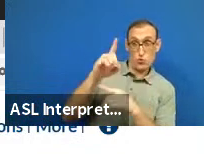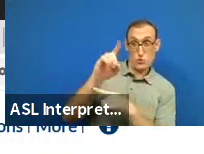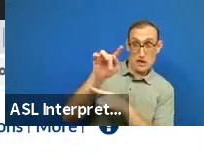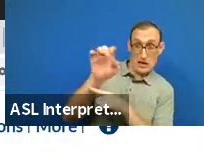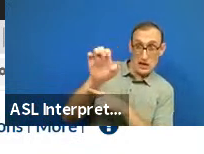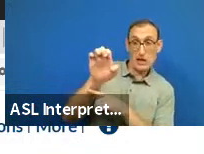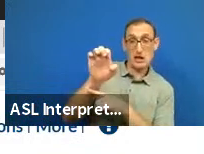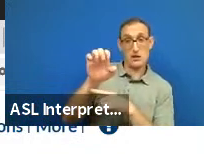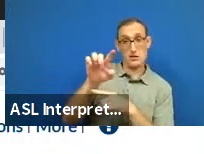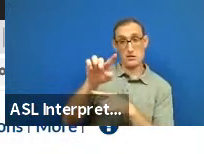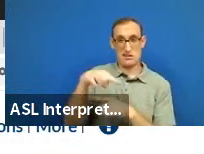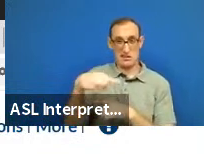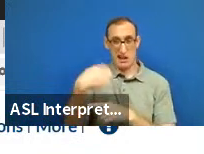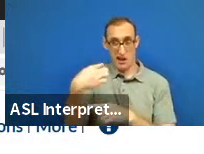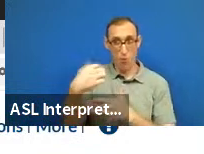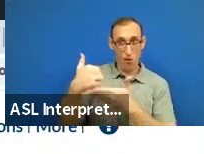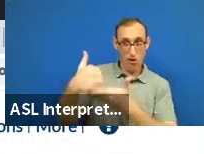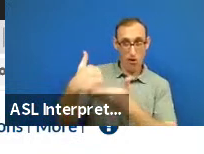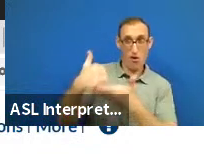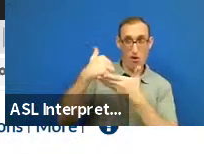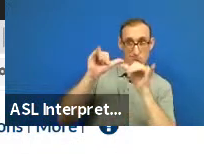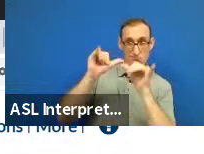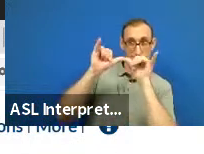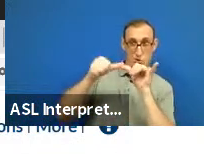to see the